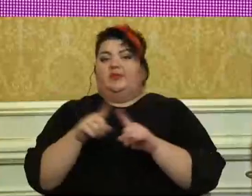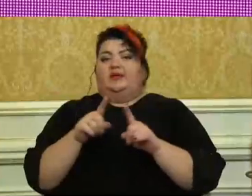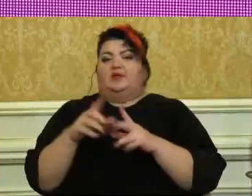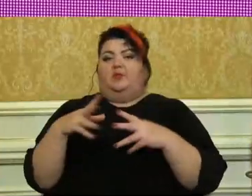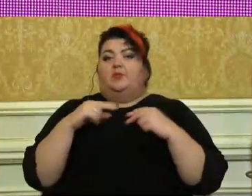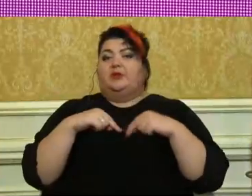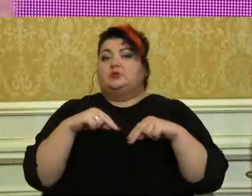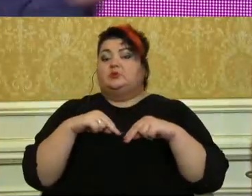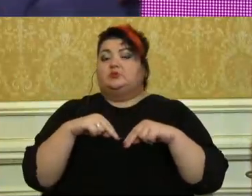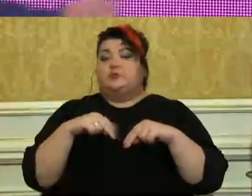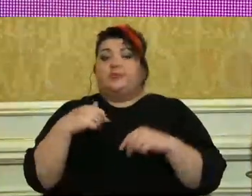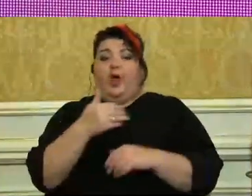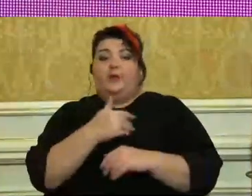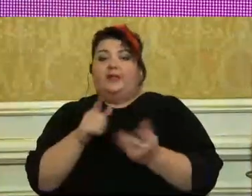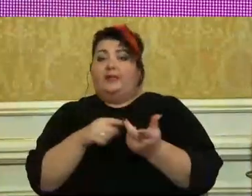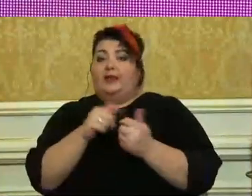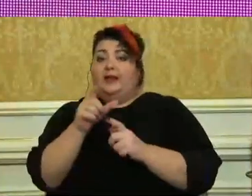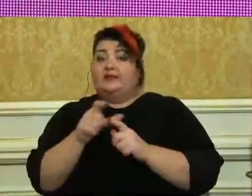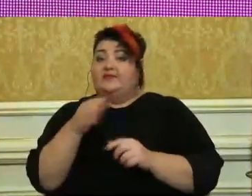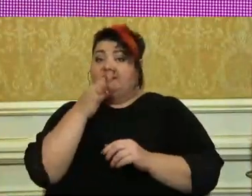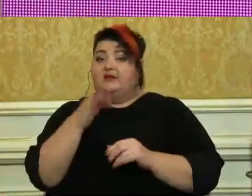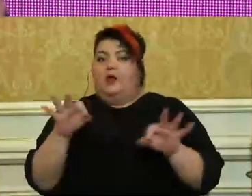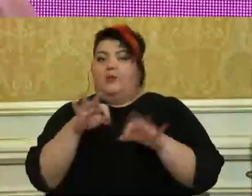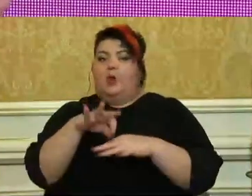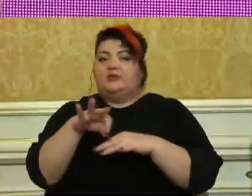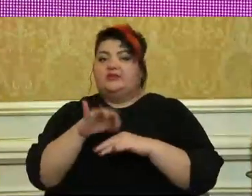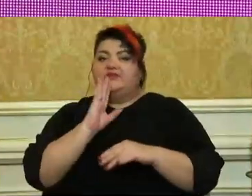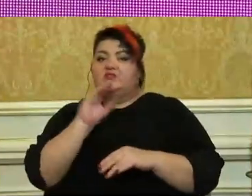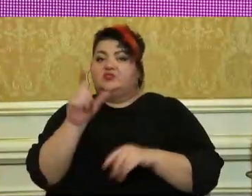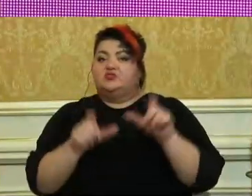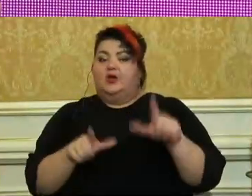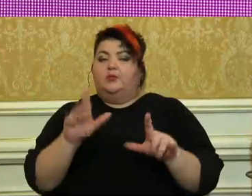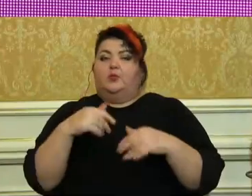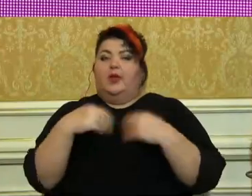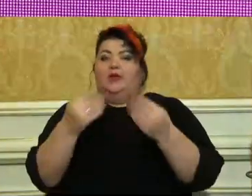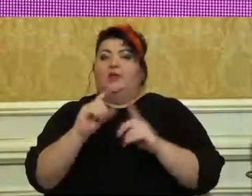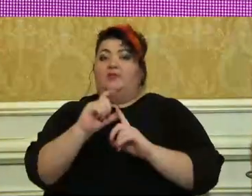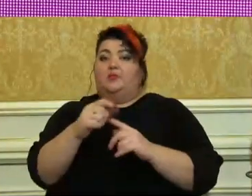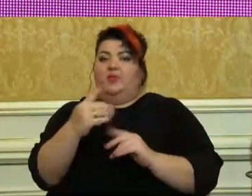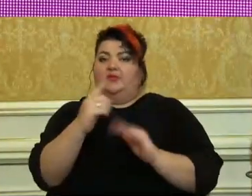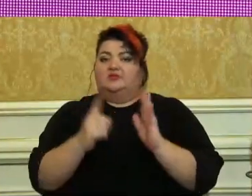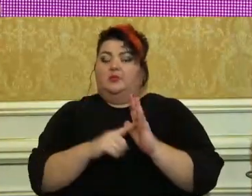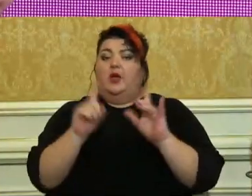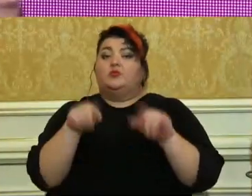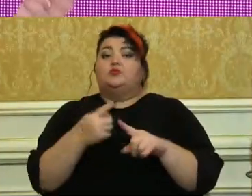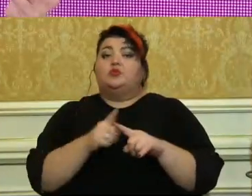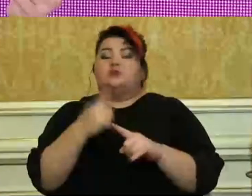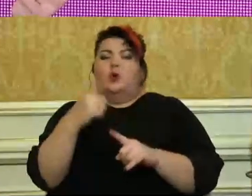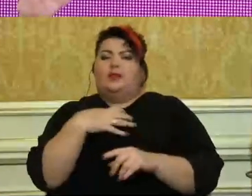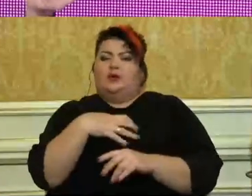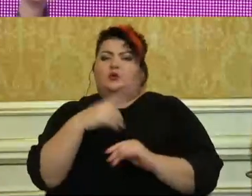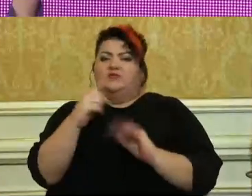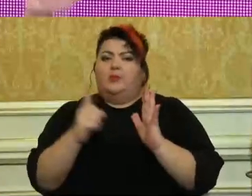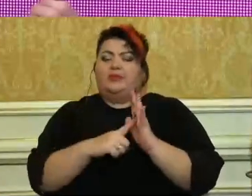violence against women before I answer to your question, because that's the crunch of gender equality. We cannot